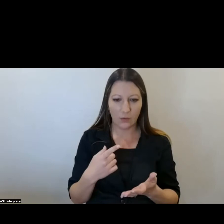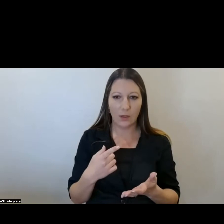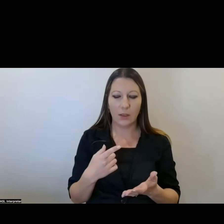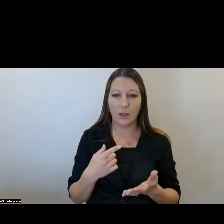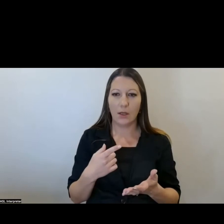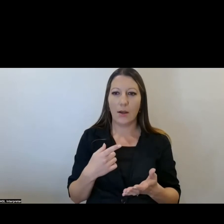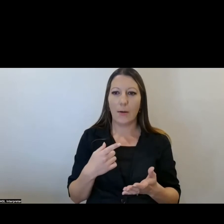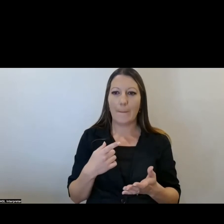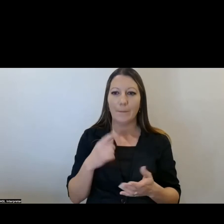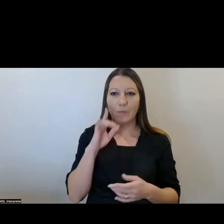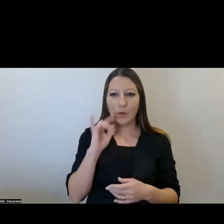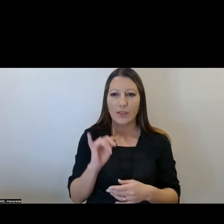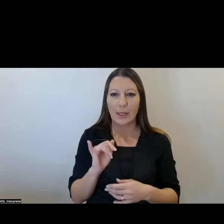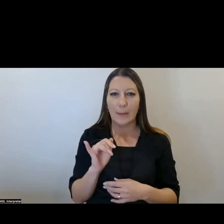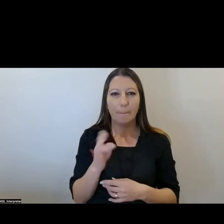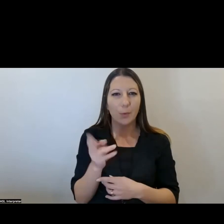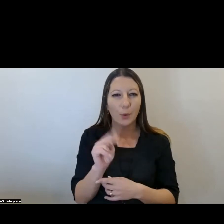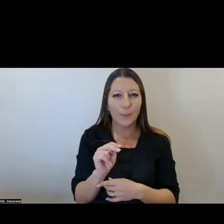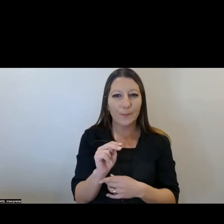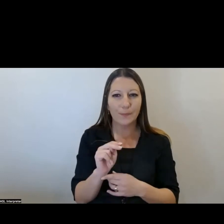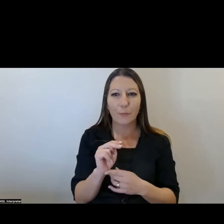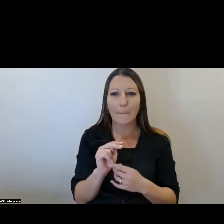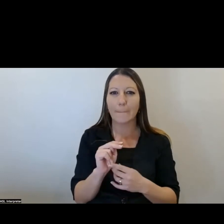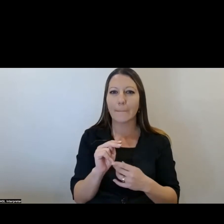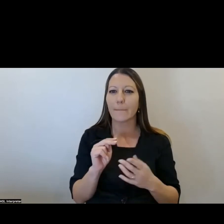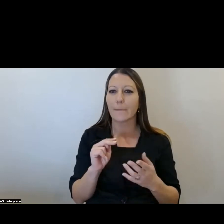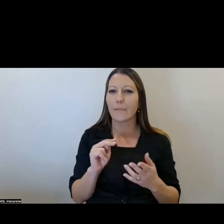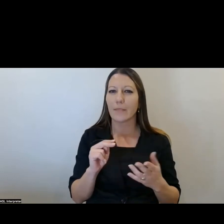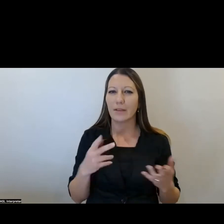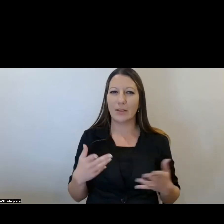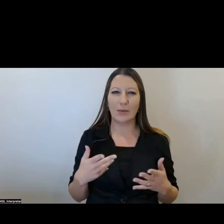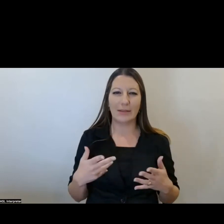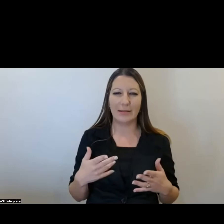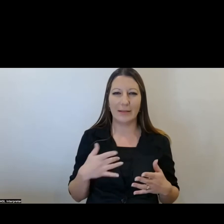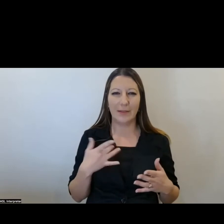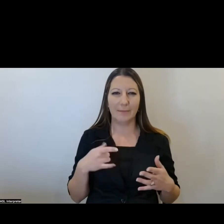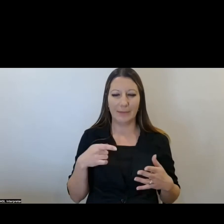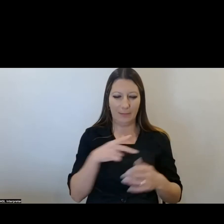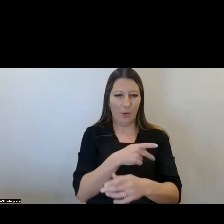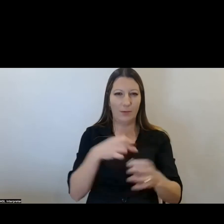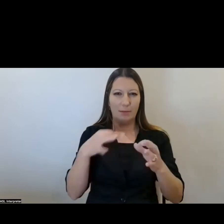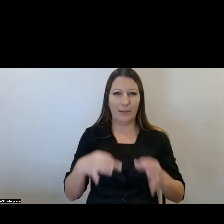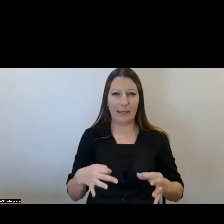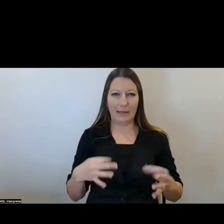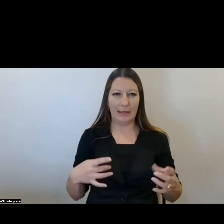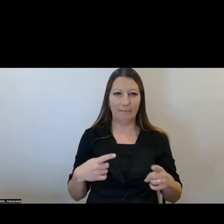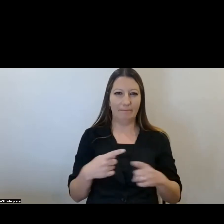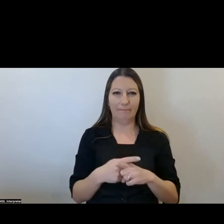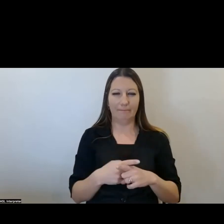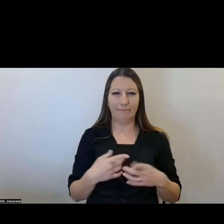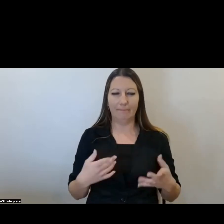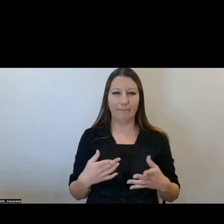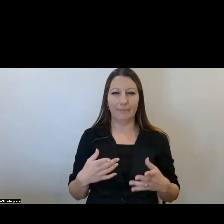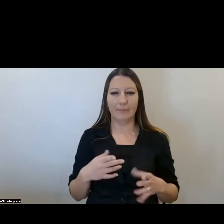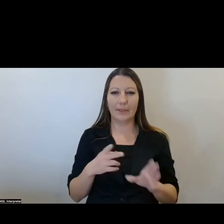the way the double-edgedness of this psychiatric world. Lamotrigine song. Visit